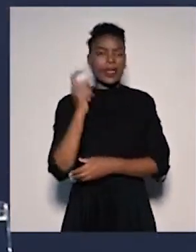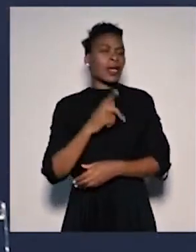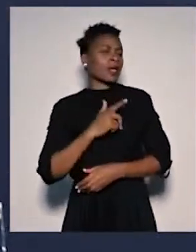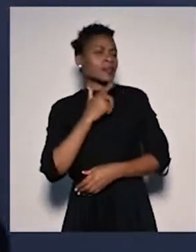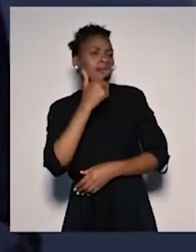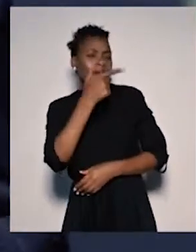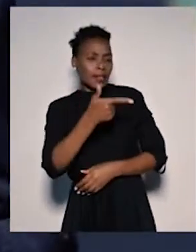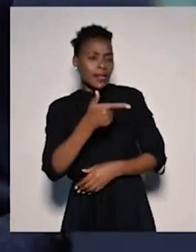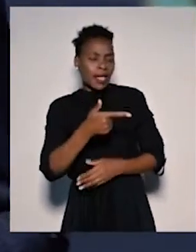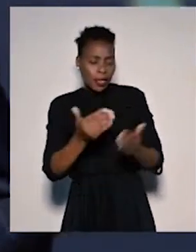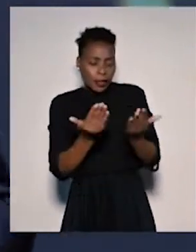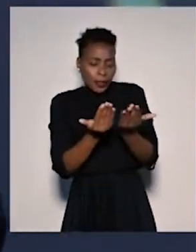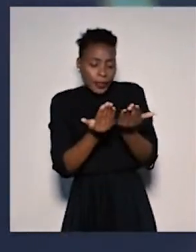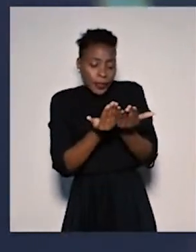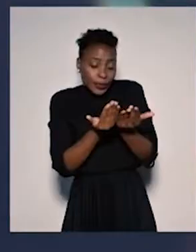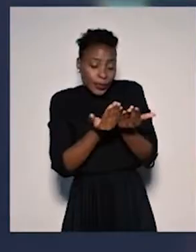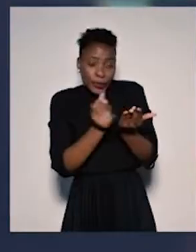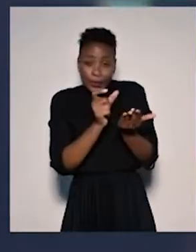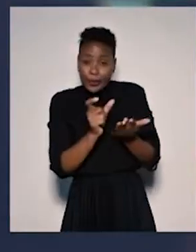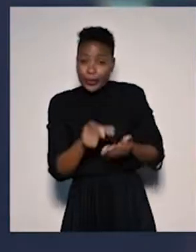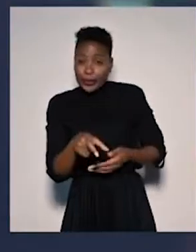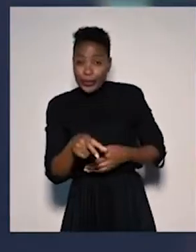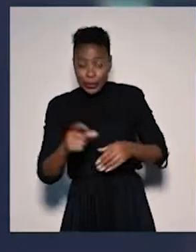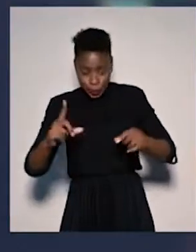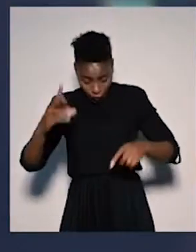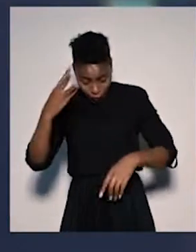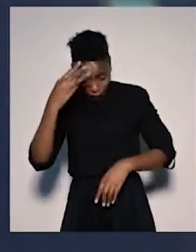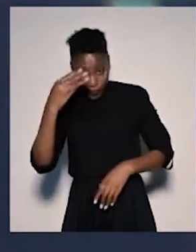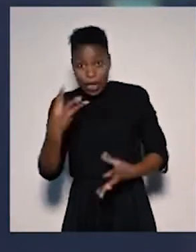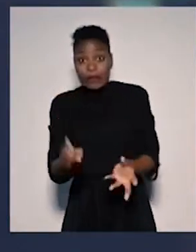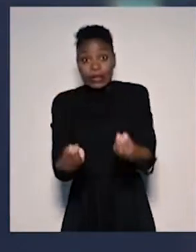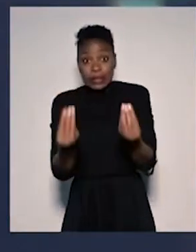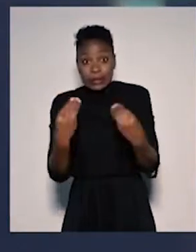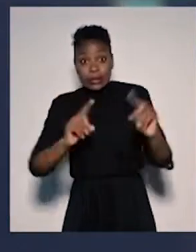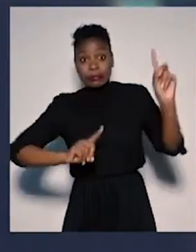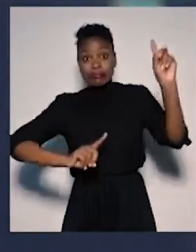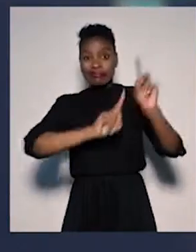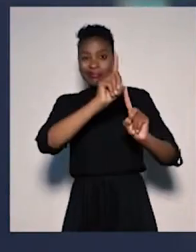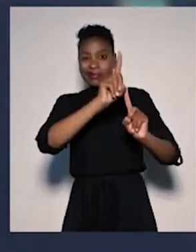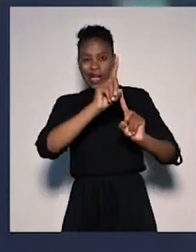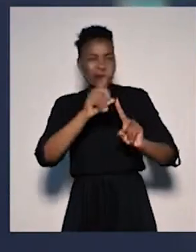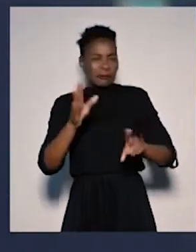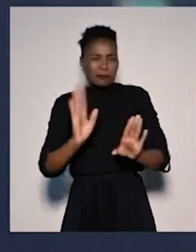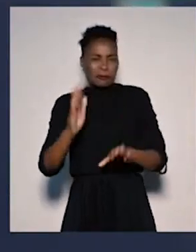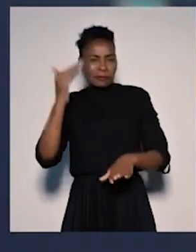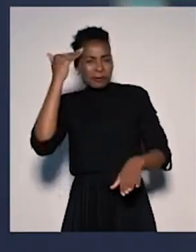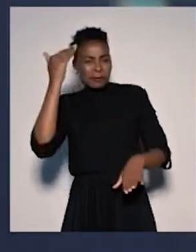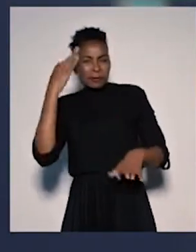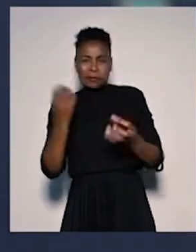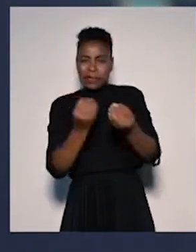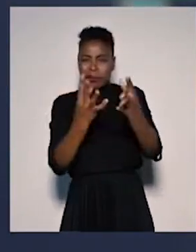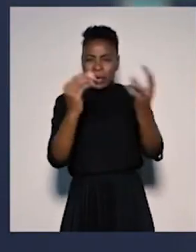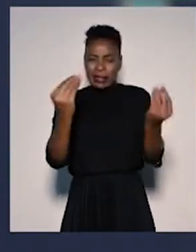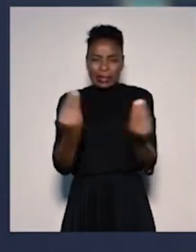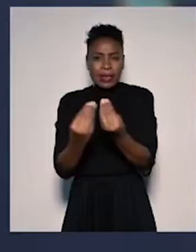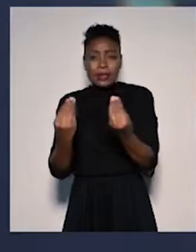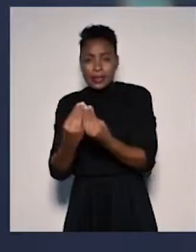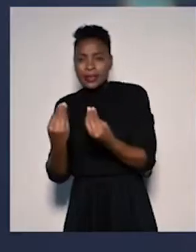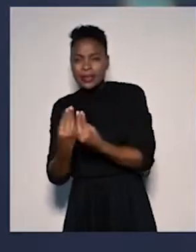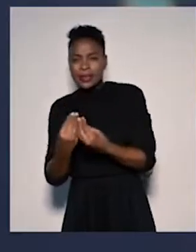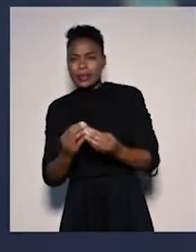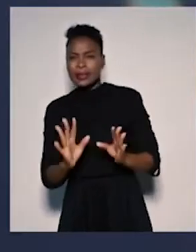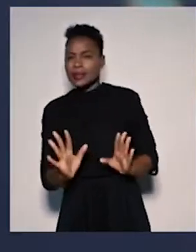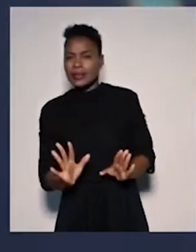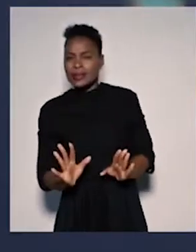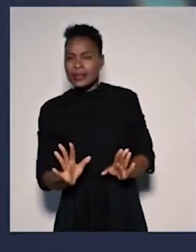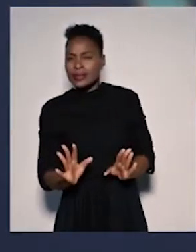telling the students there, he said, you know, I found out in life, to be successful, you don't have to know a lot of things. Now, that sounds like an